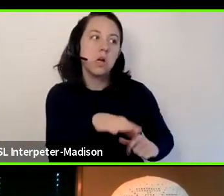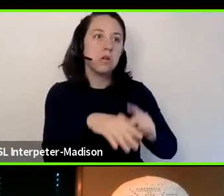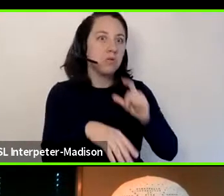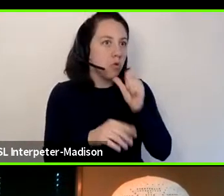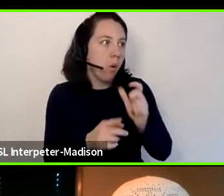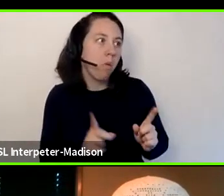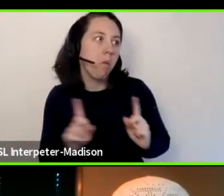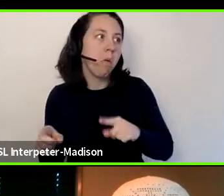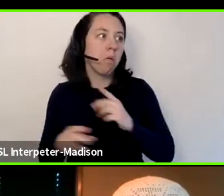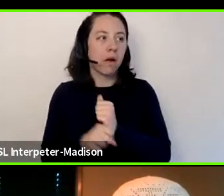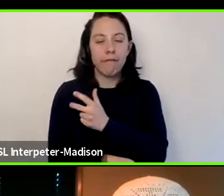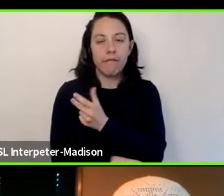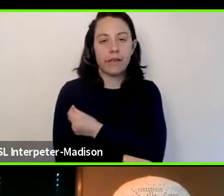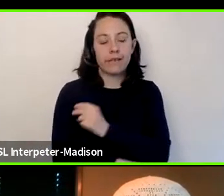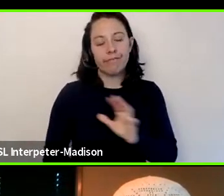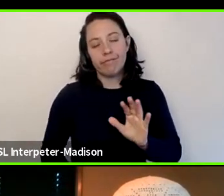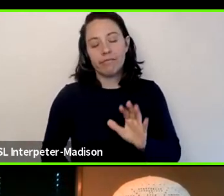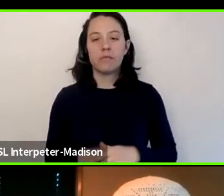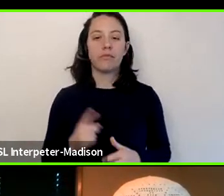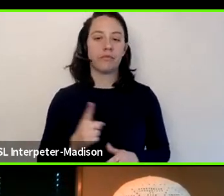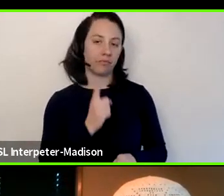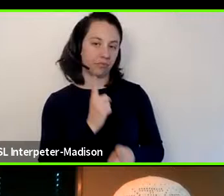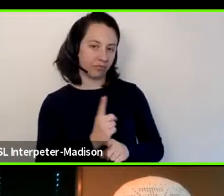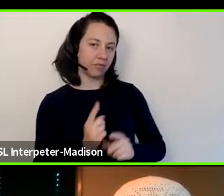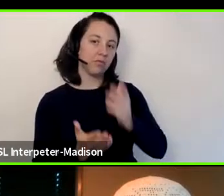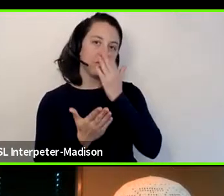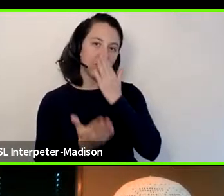informed choices with regard to their own individual